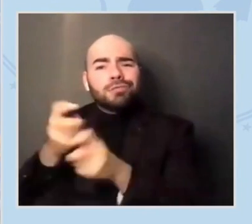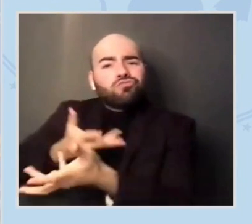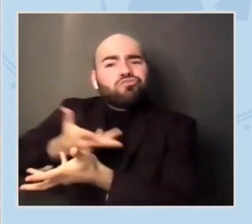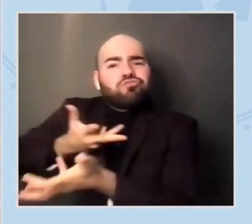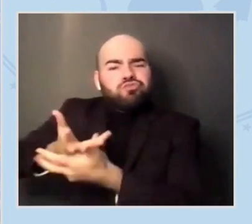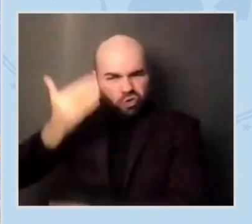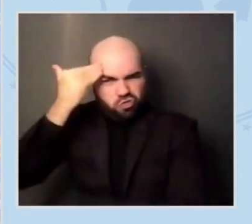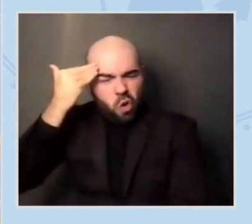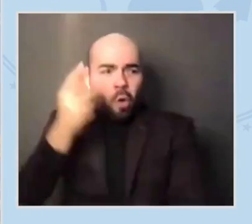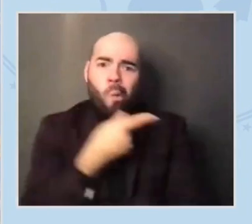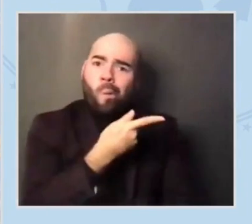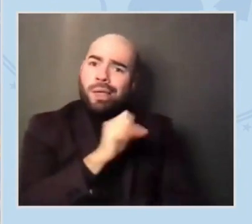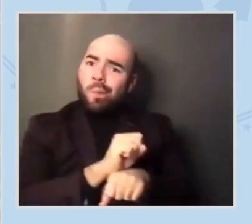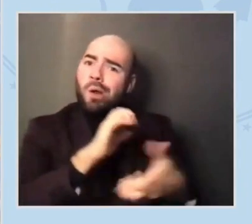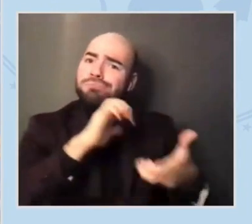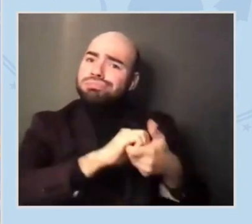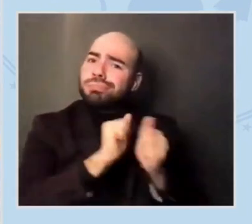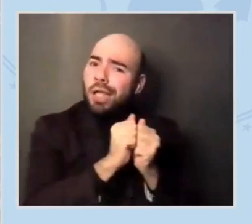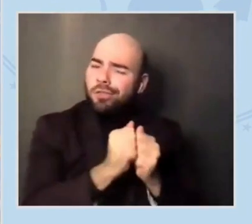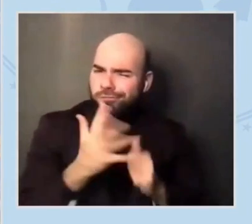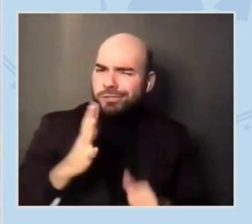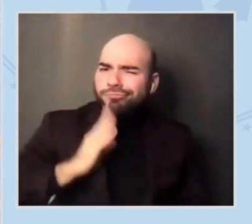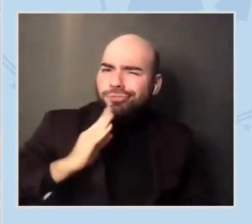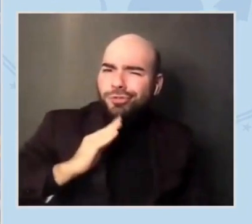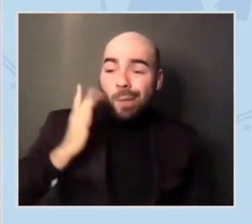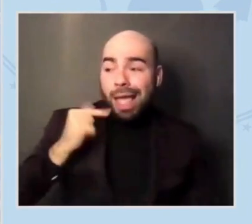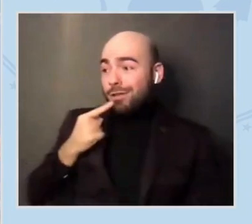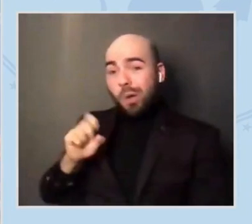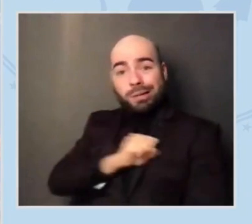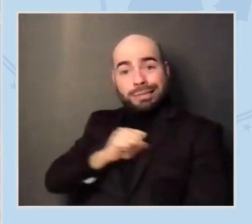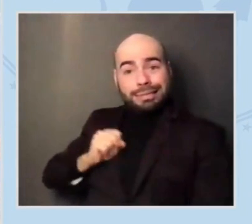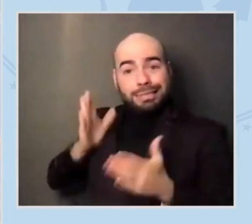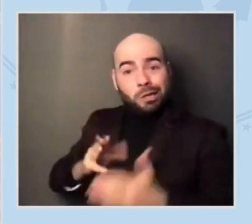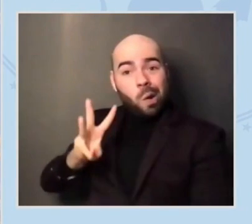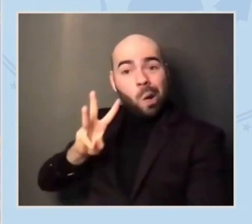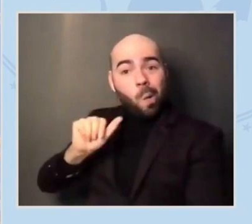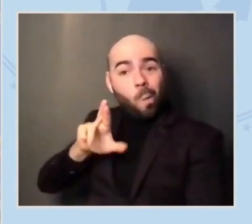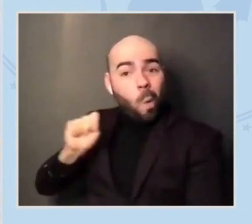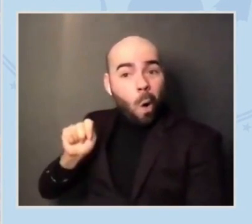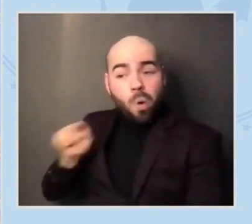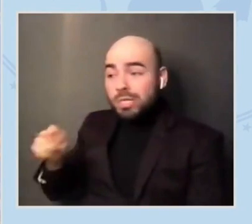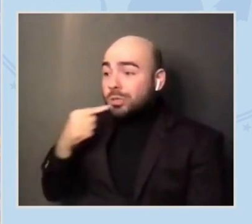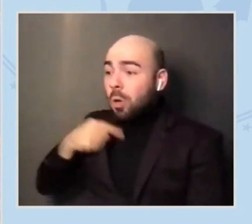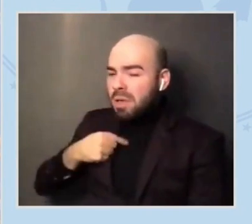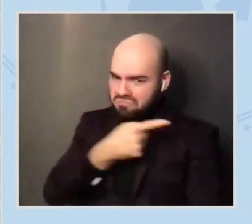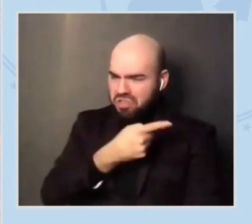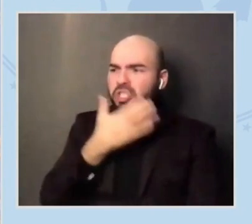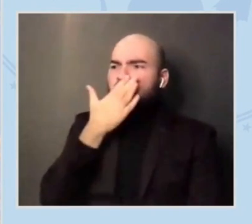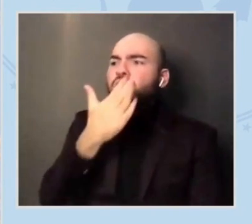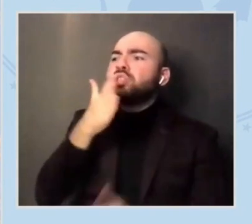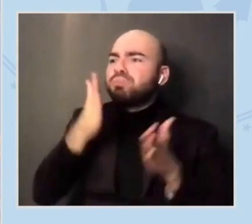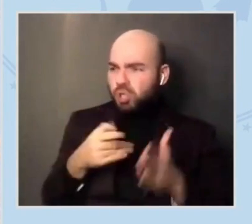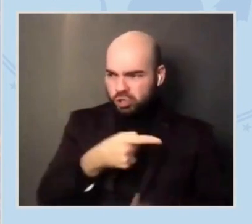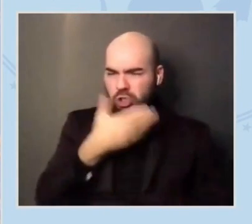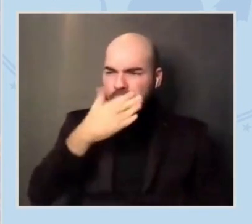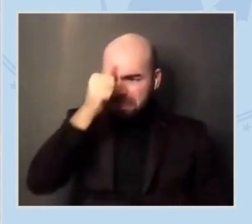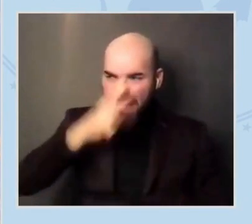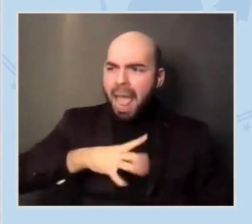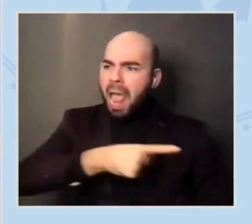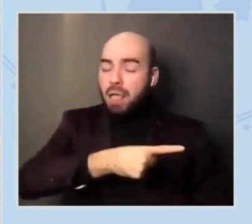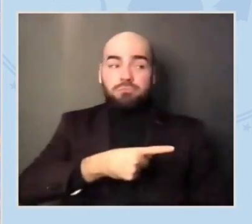the senator saying that's why I wanted to steal you. And I saw him tackle one big job after another. Deputy National